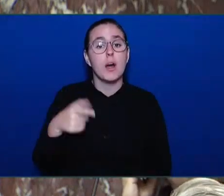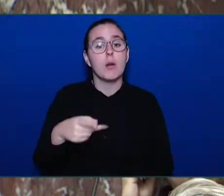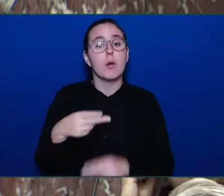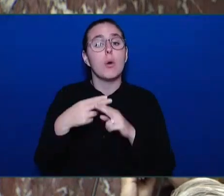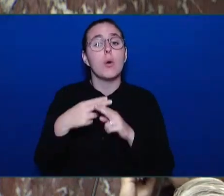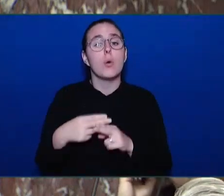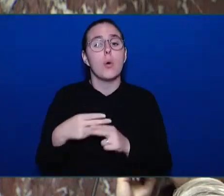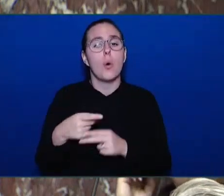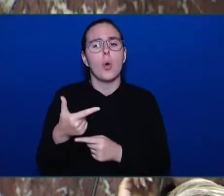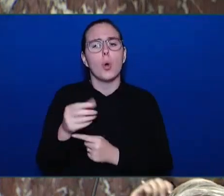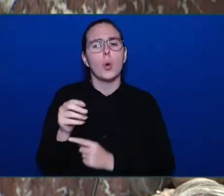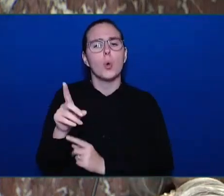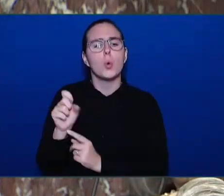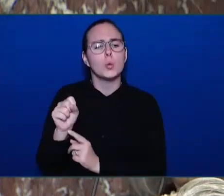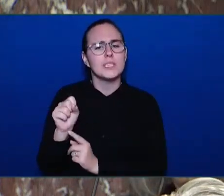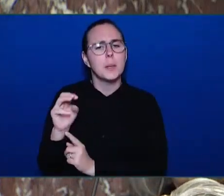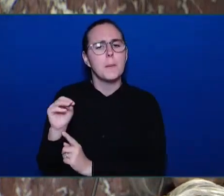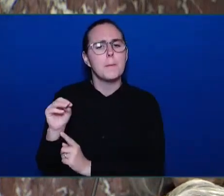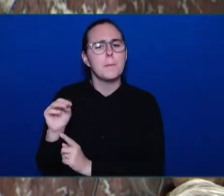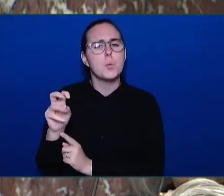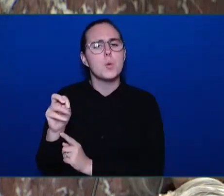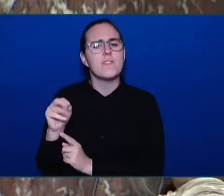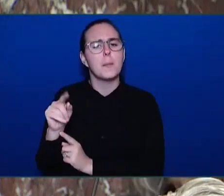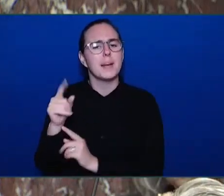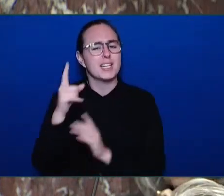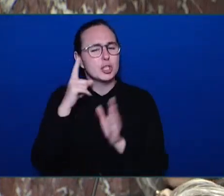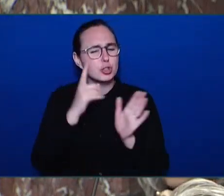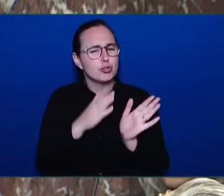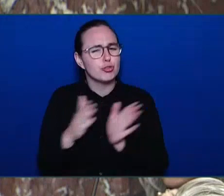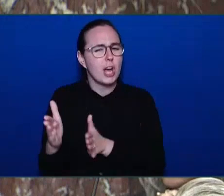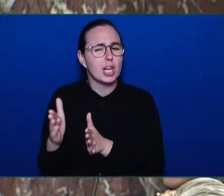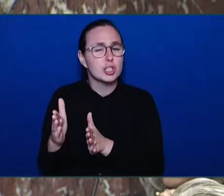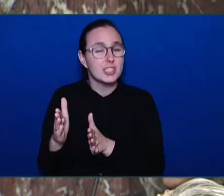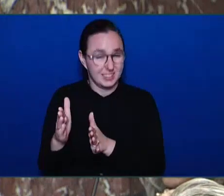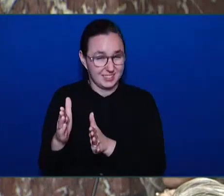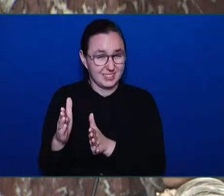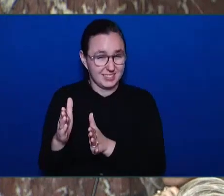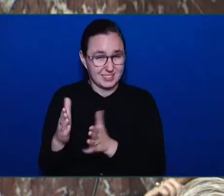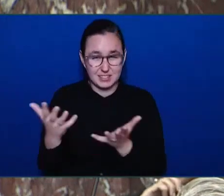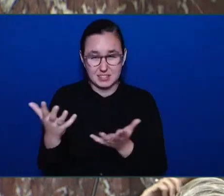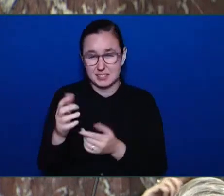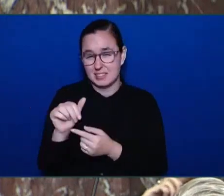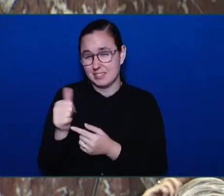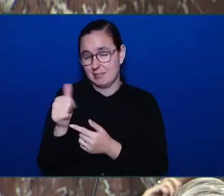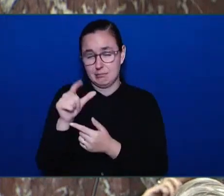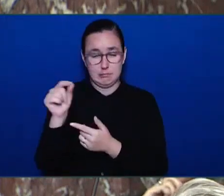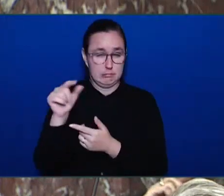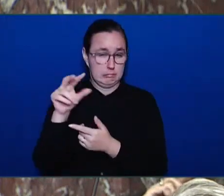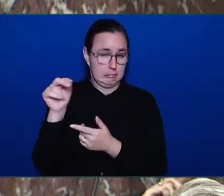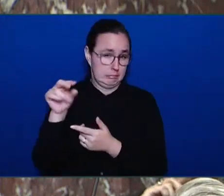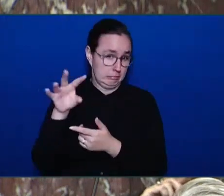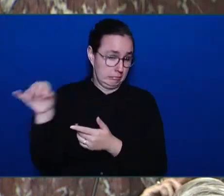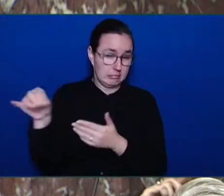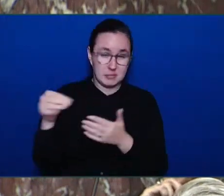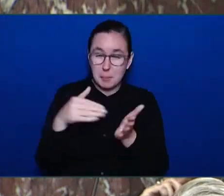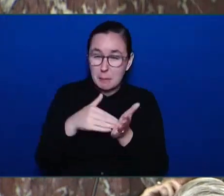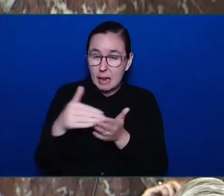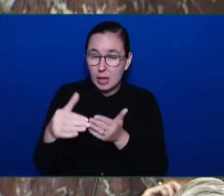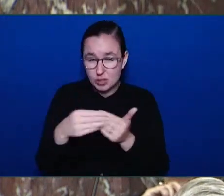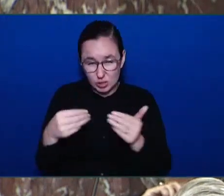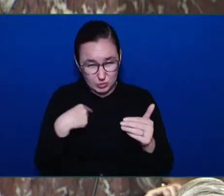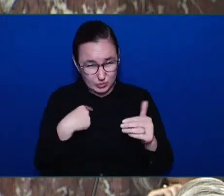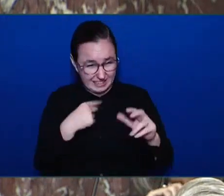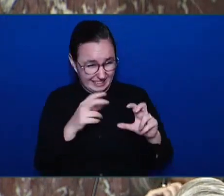dollars invested in the Port of Nanaimo expansion at Duke Point, Mr. Speaker. We have received ICET's proposal, Mr. Speaker,